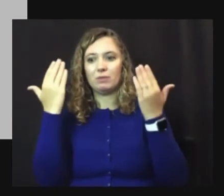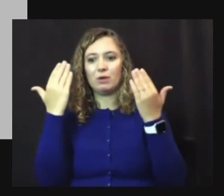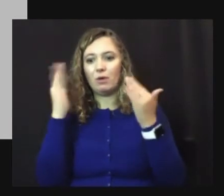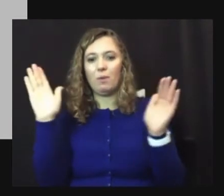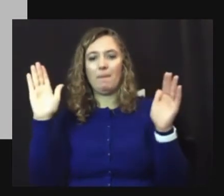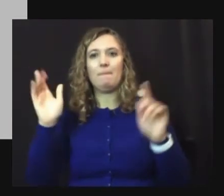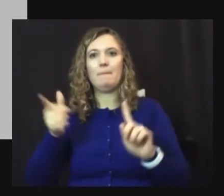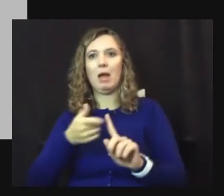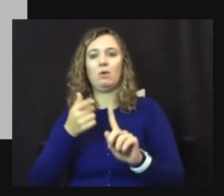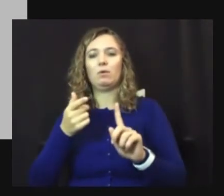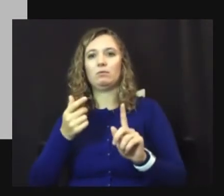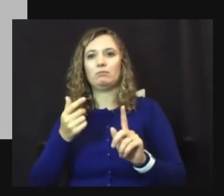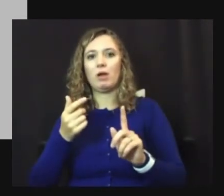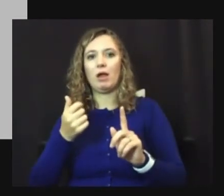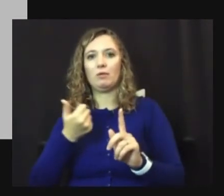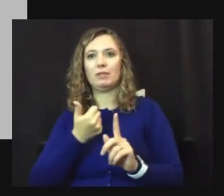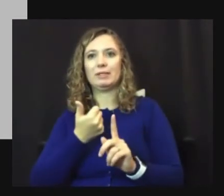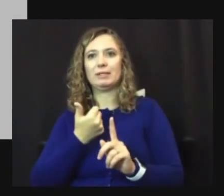this